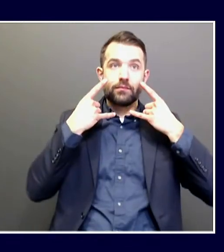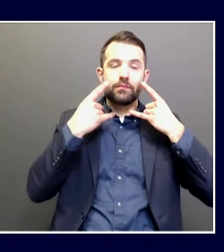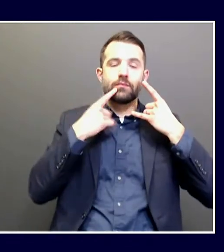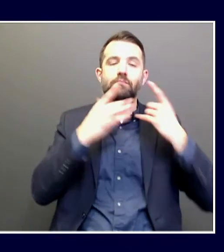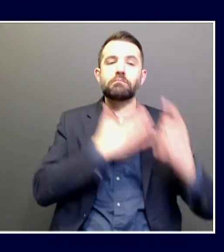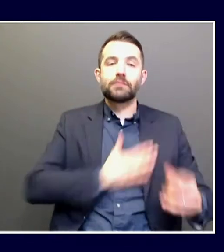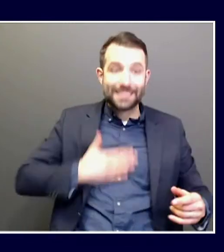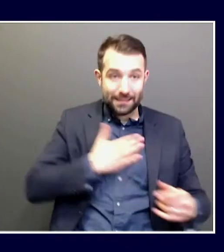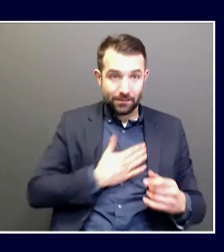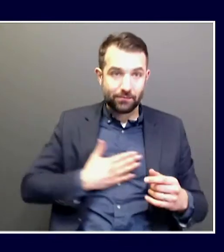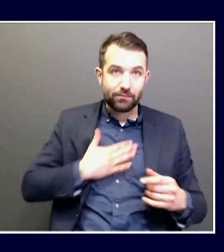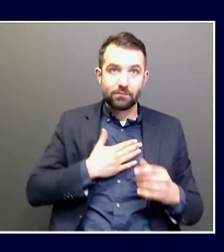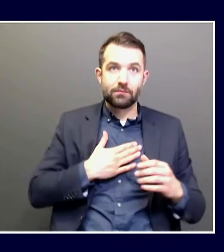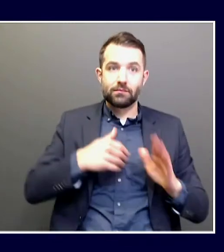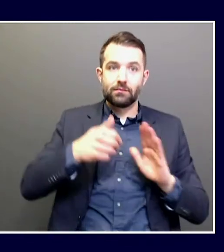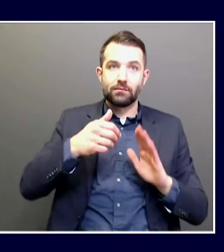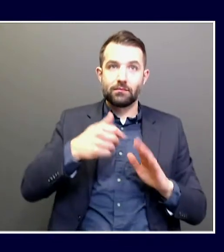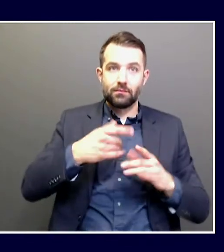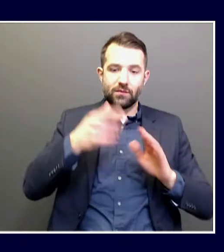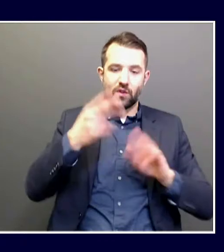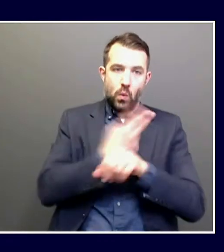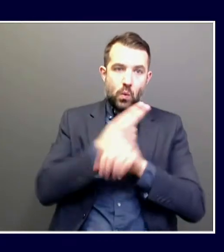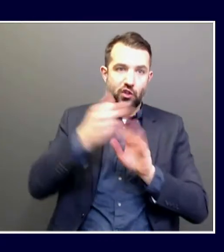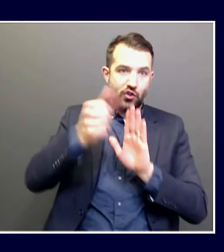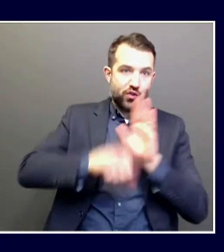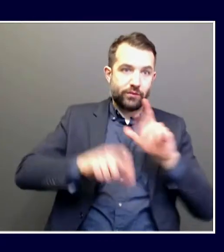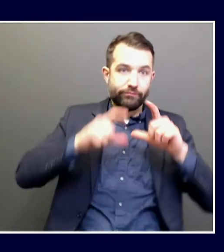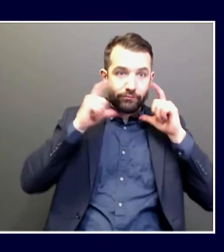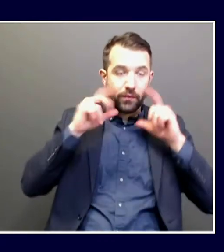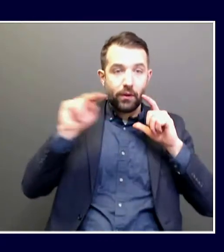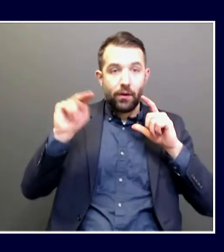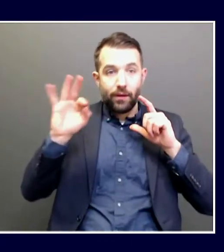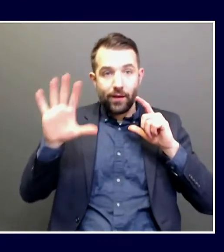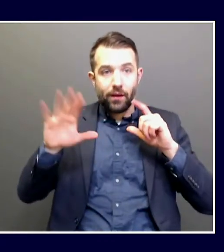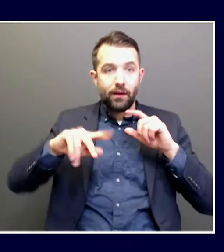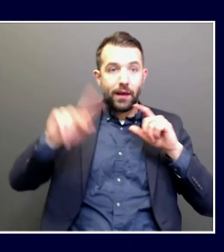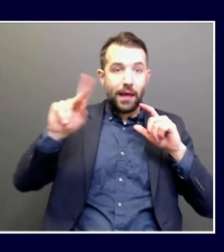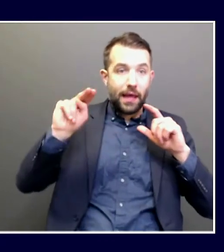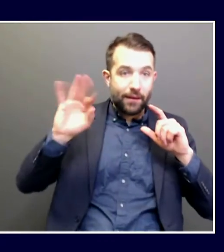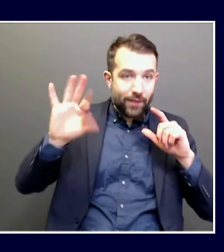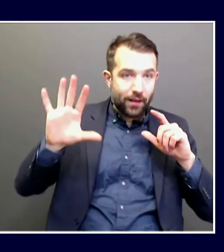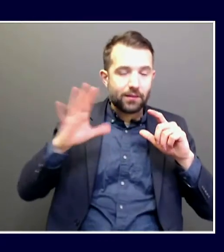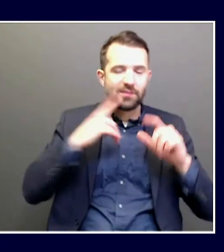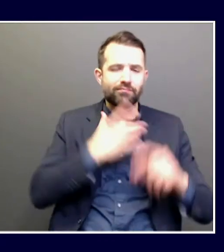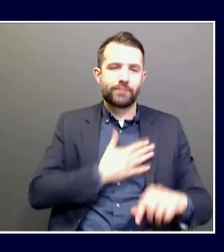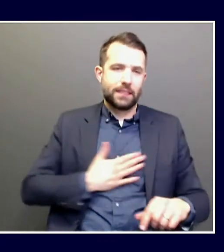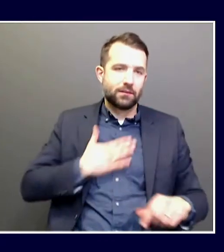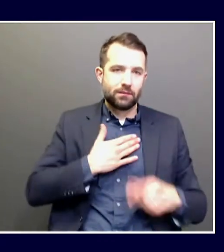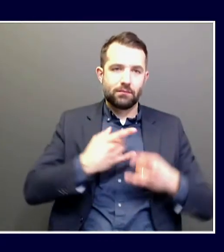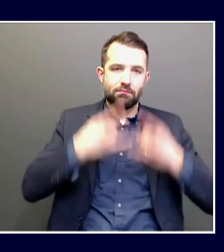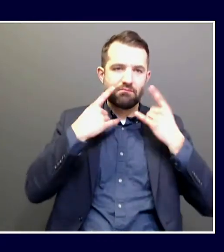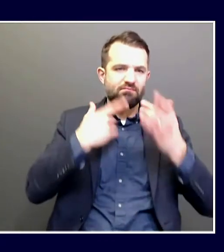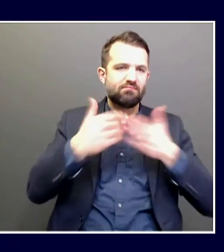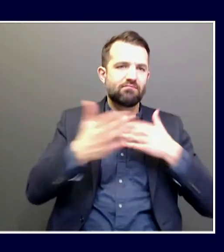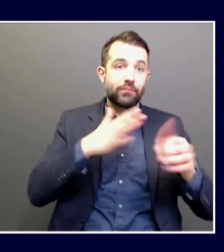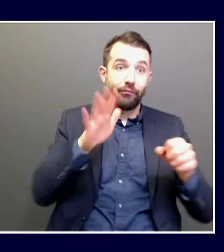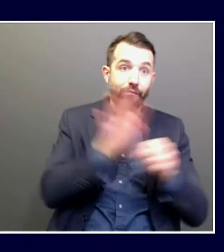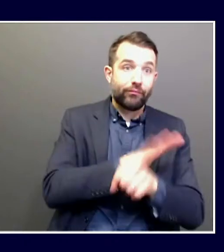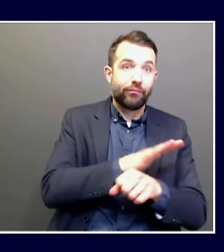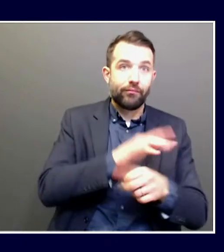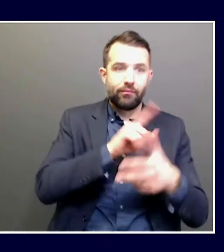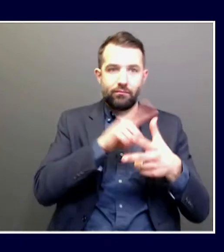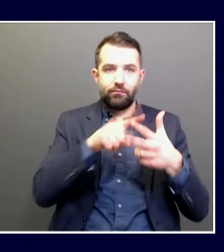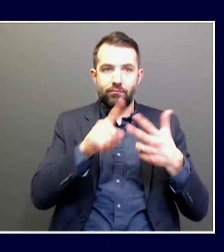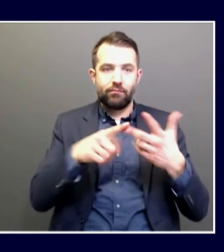from a bandana or a neck gaiter, now is the time to do that, even if you are fully vaccinated and boosted. Now, in terms